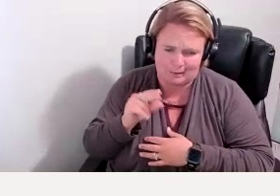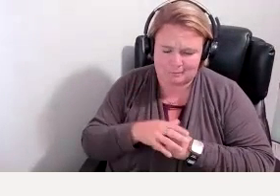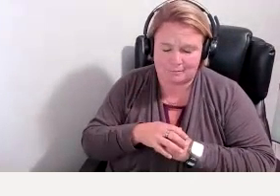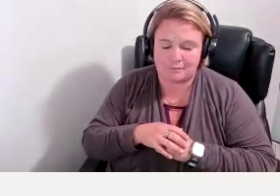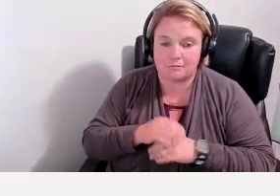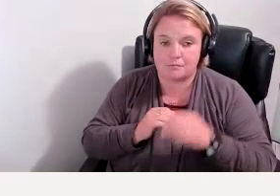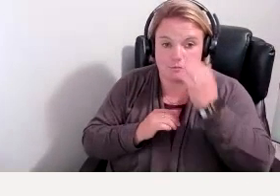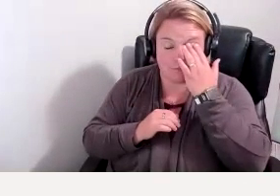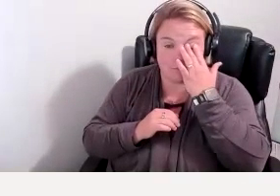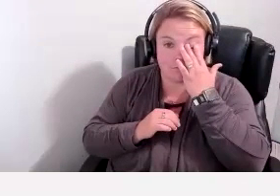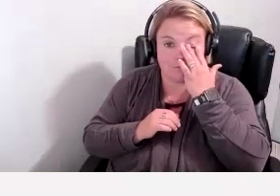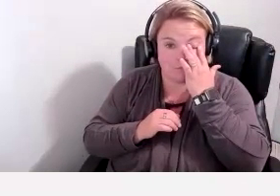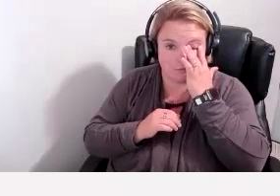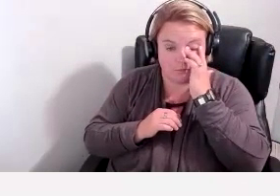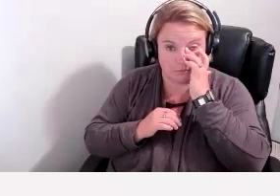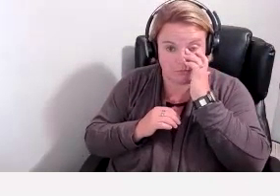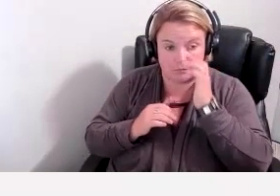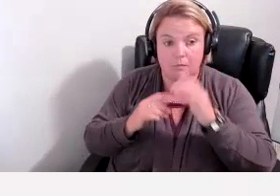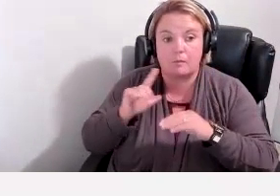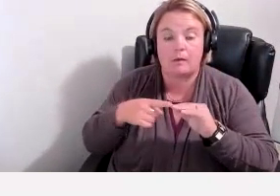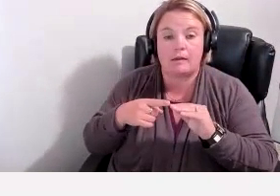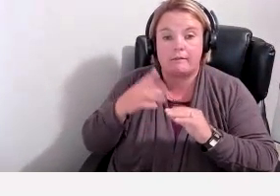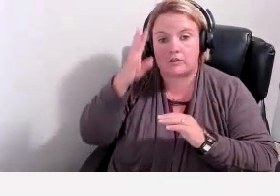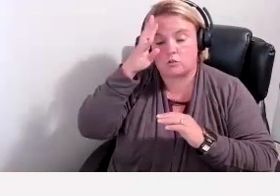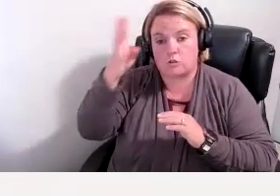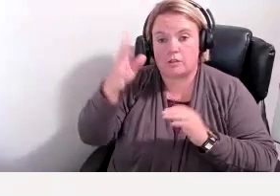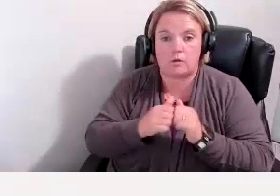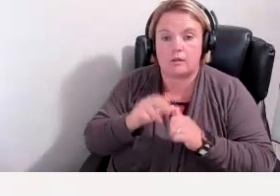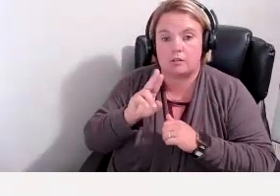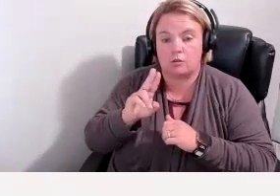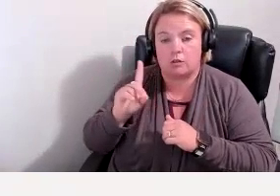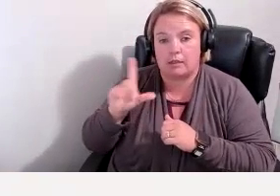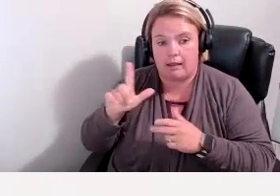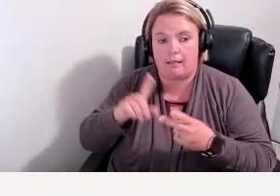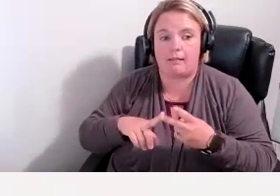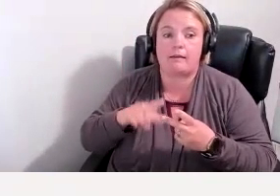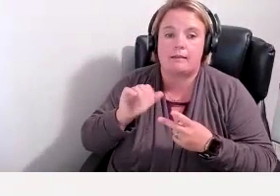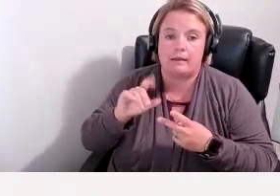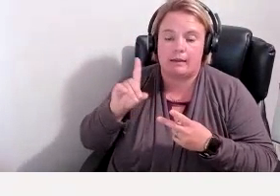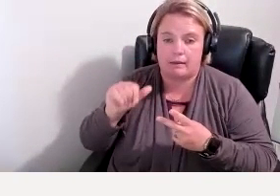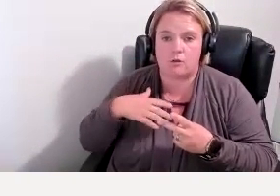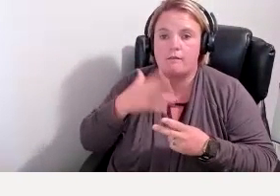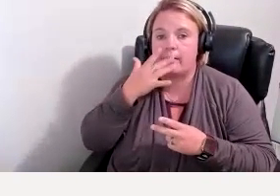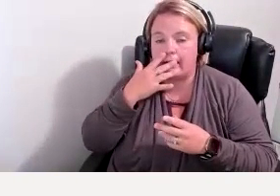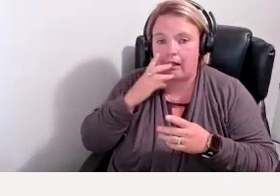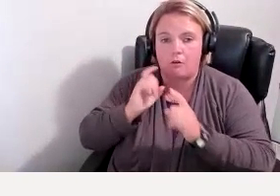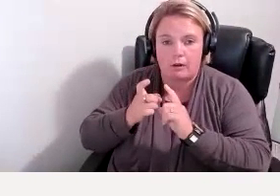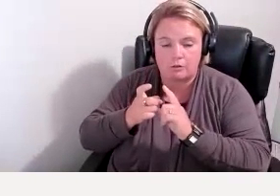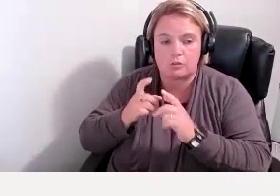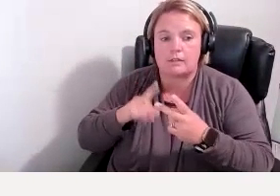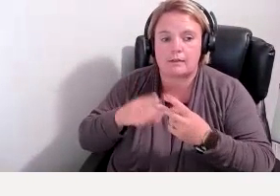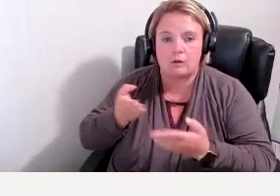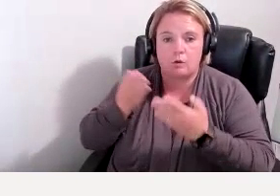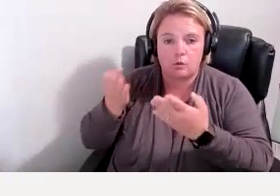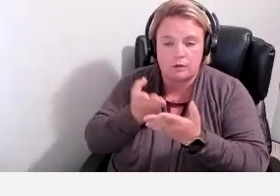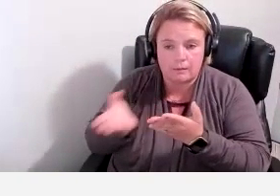But when things are created with universal design and ADA compliance, you get the color contrast, and it recommends